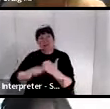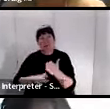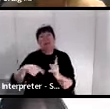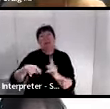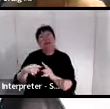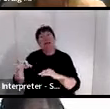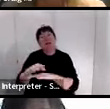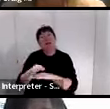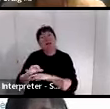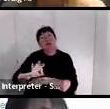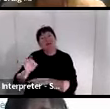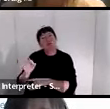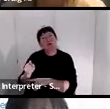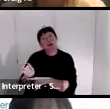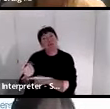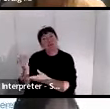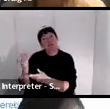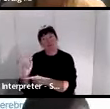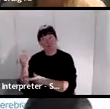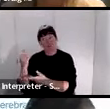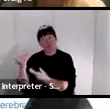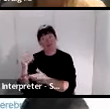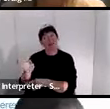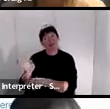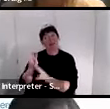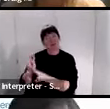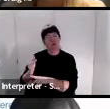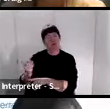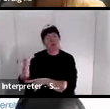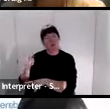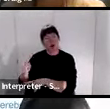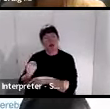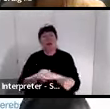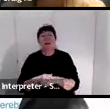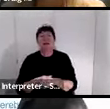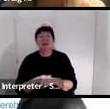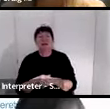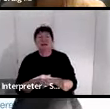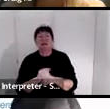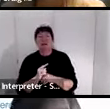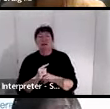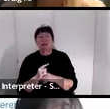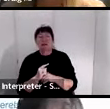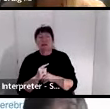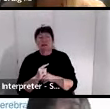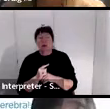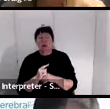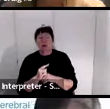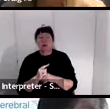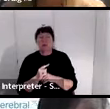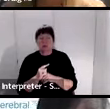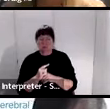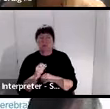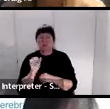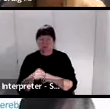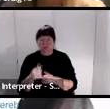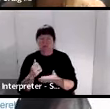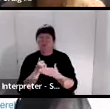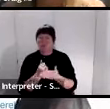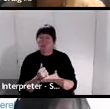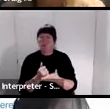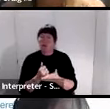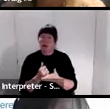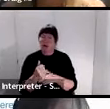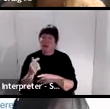morning, Amy Clay, the first submitter. So our position is, as Amy noted, we do support the intent of the bill,